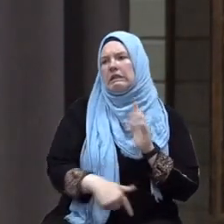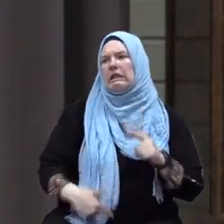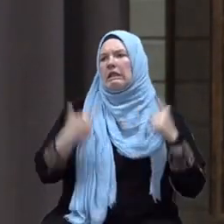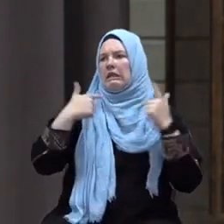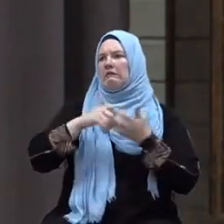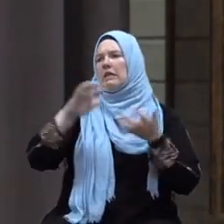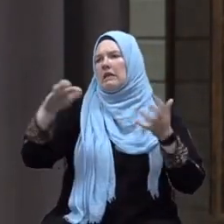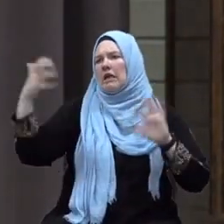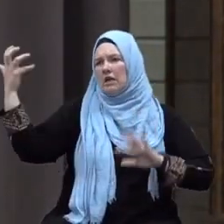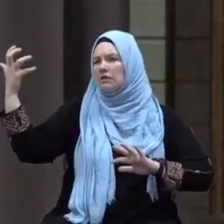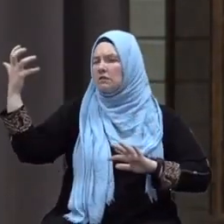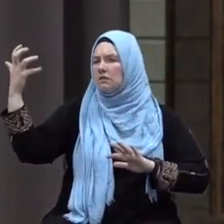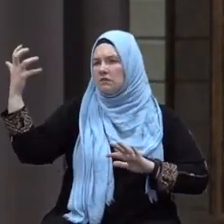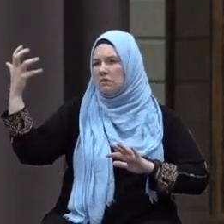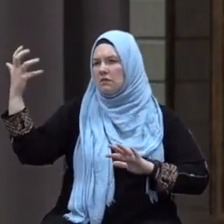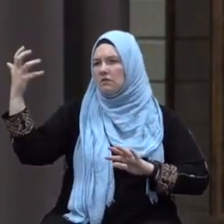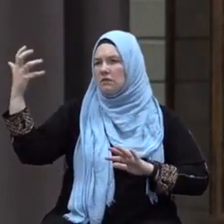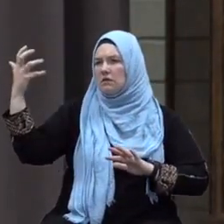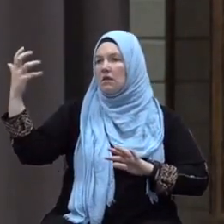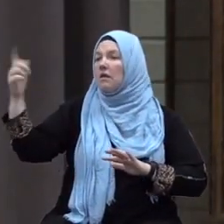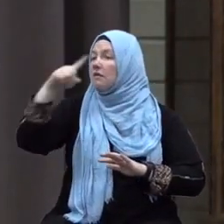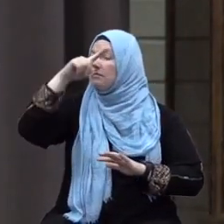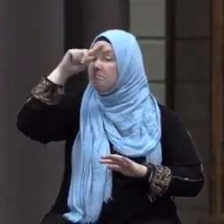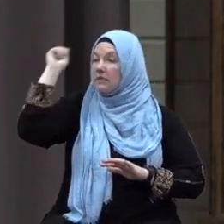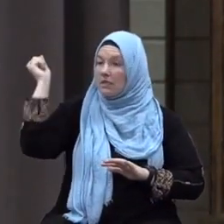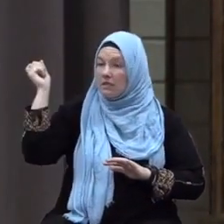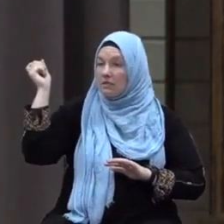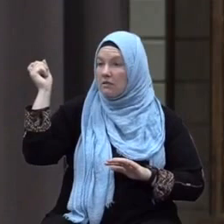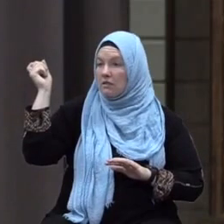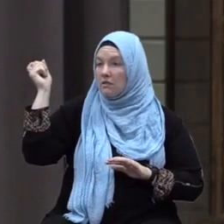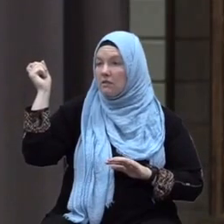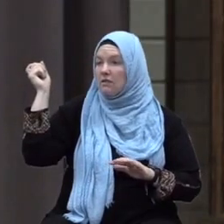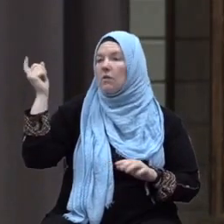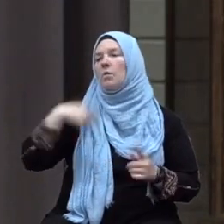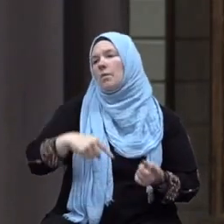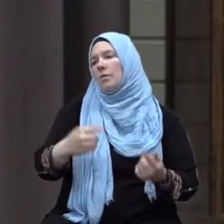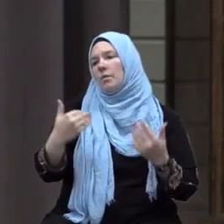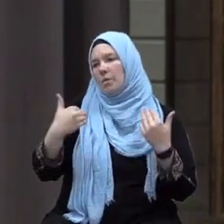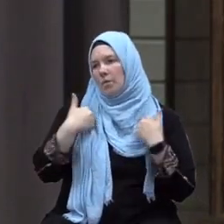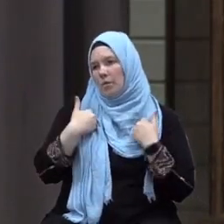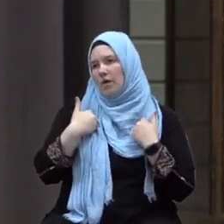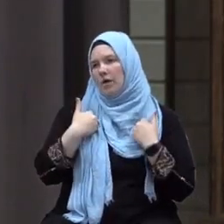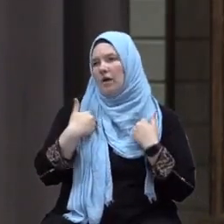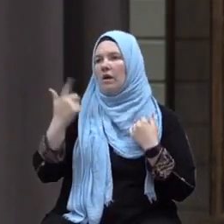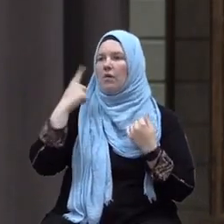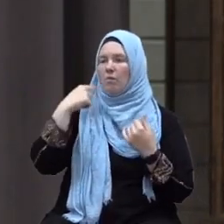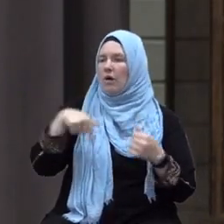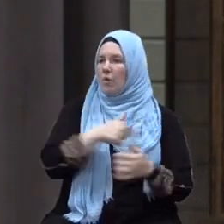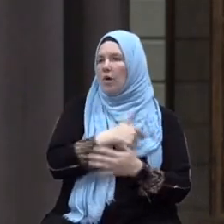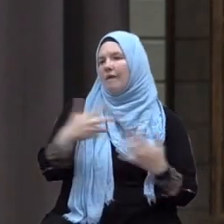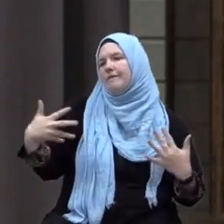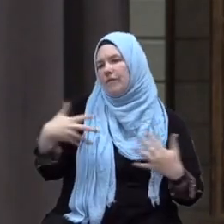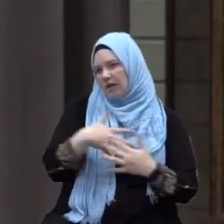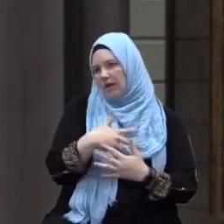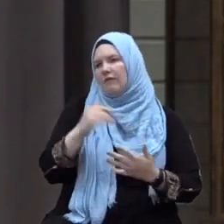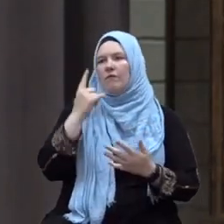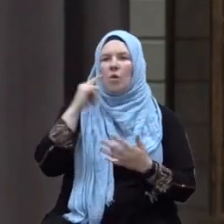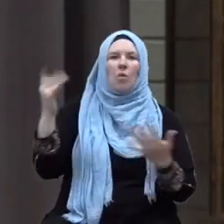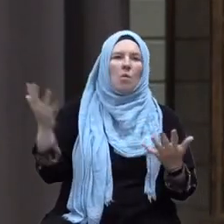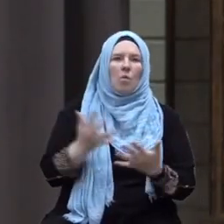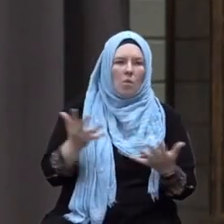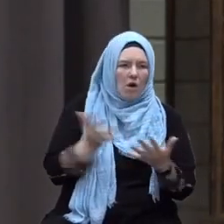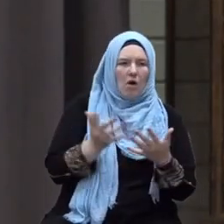in chaos and mayhem, it is because we were afraid for